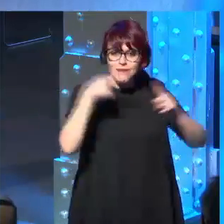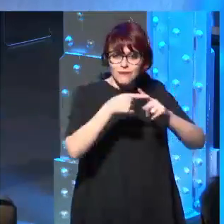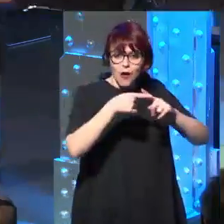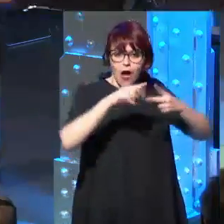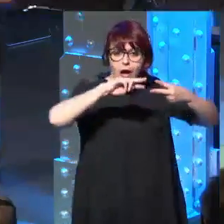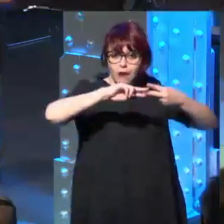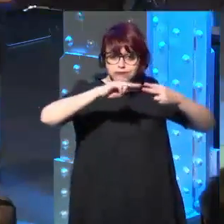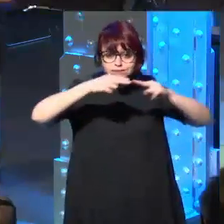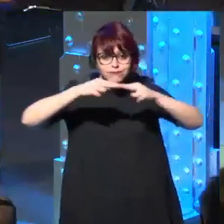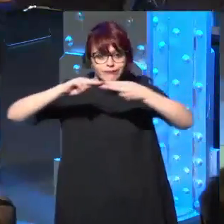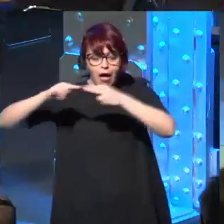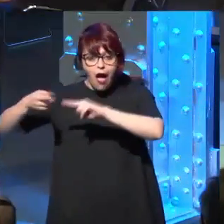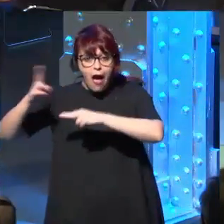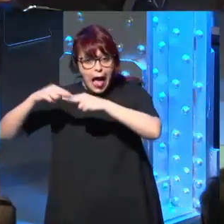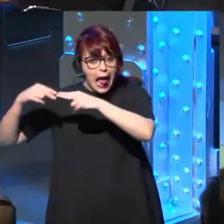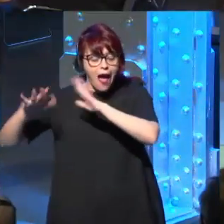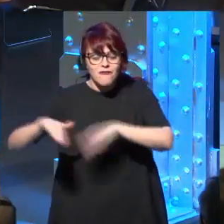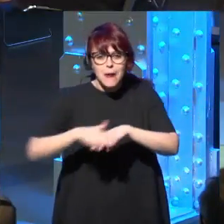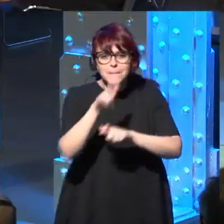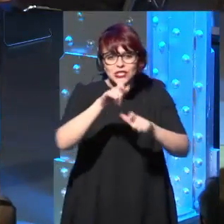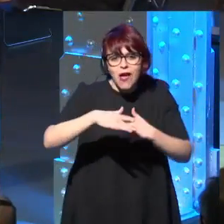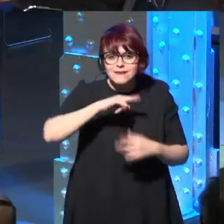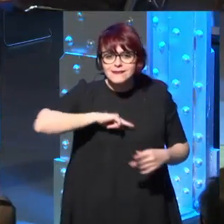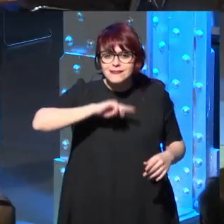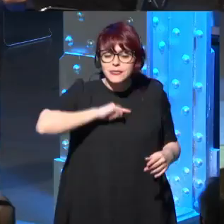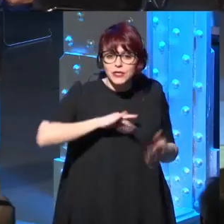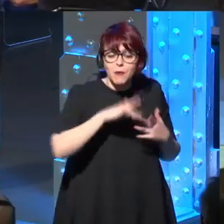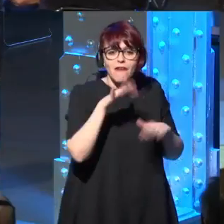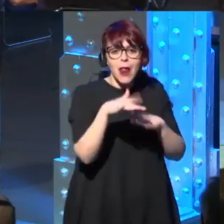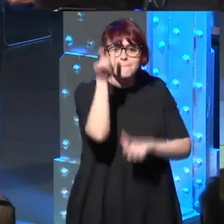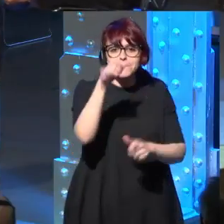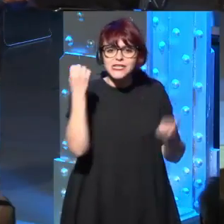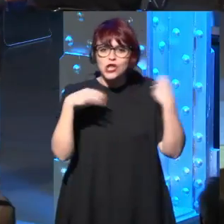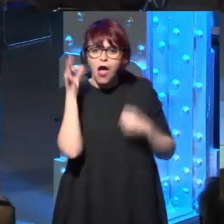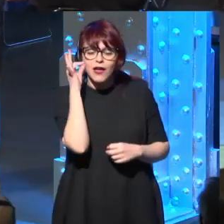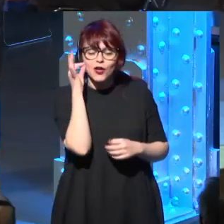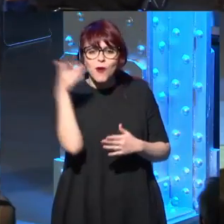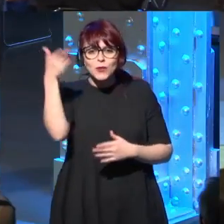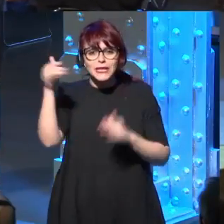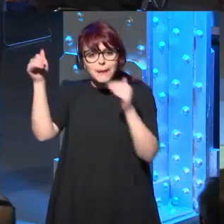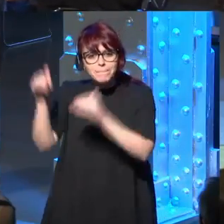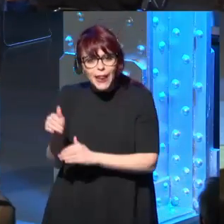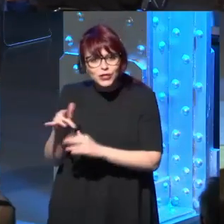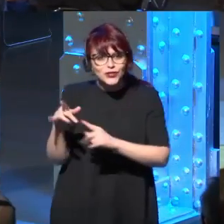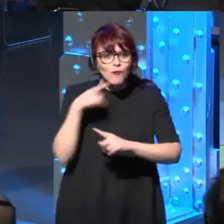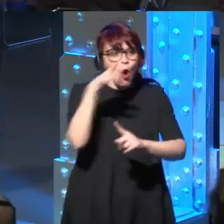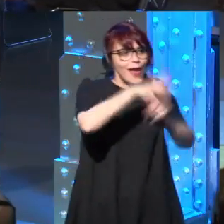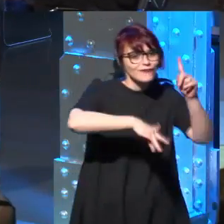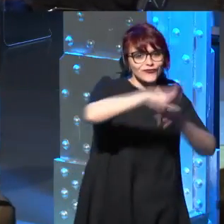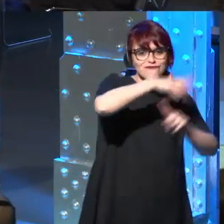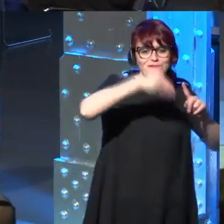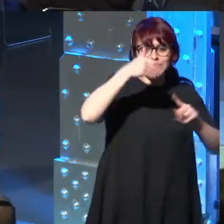the sentiments of the action, not the characters. Mm-hmm. That points out to the feeling of